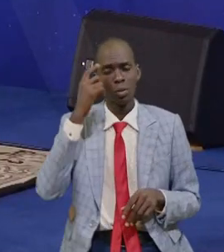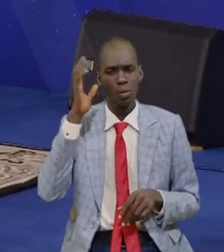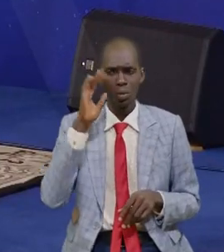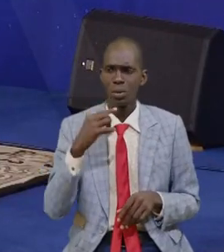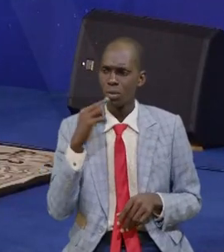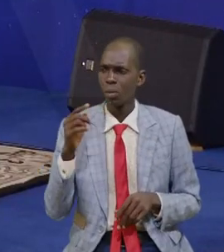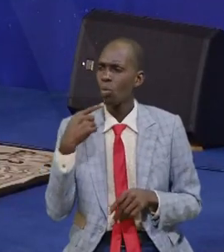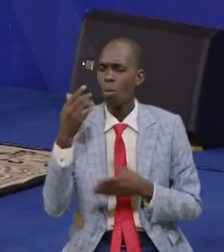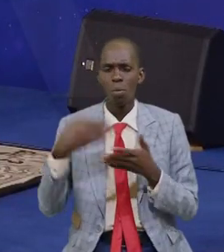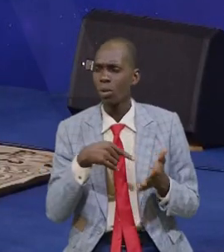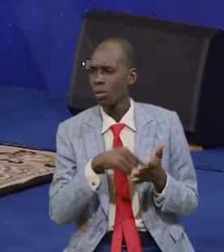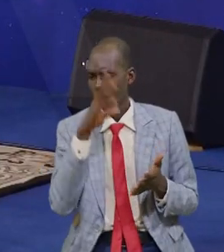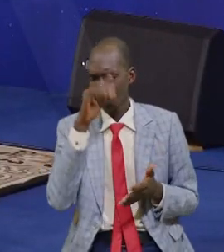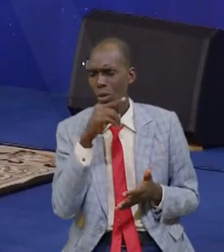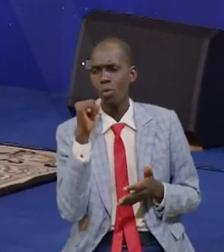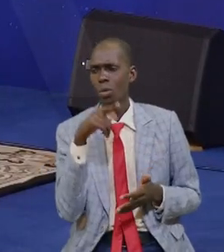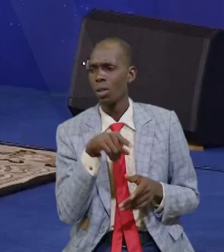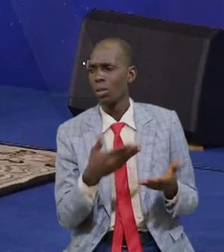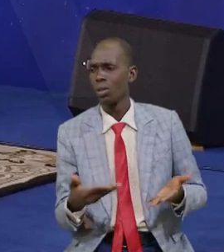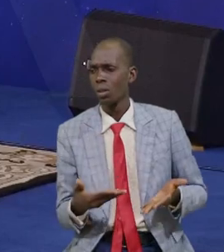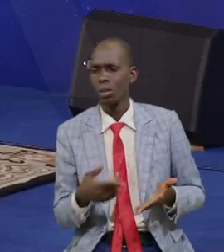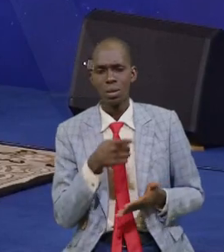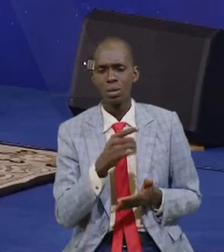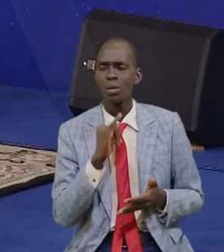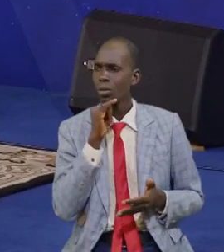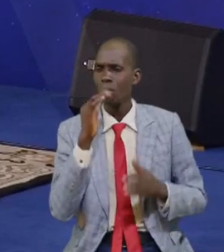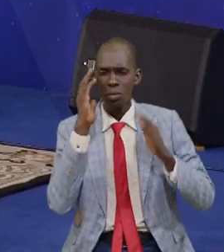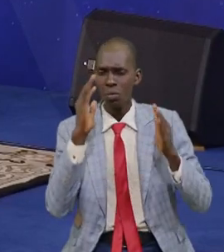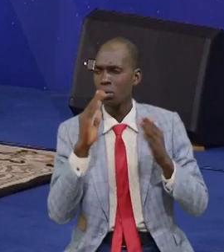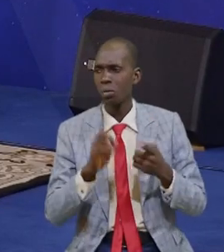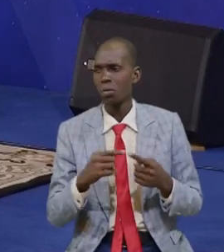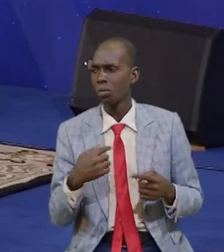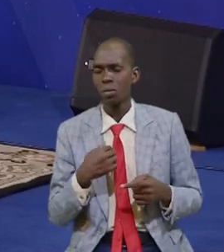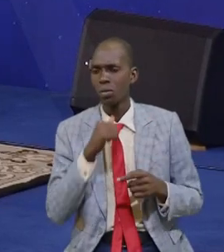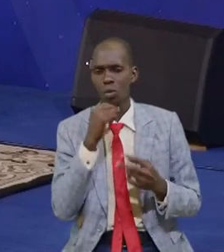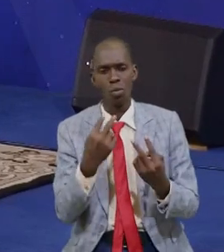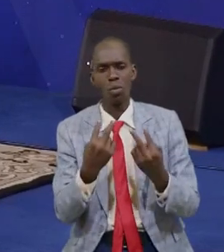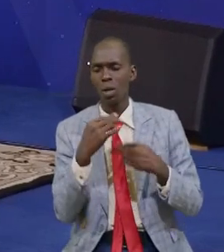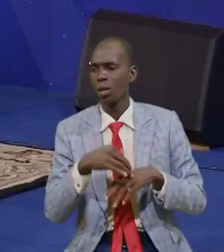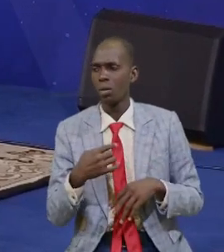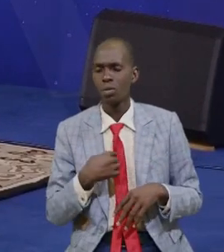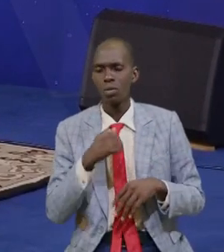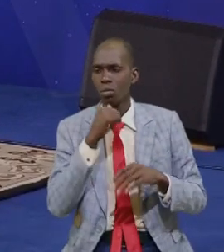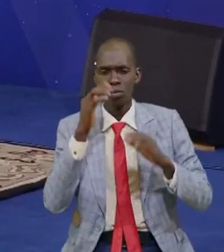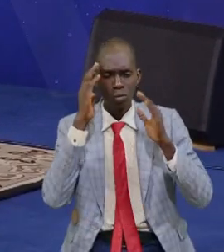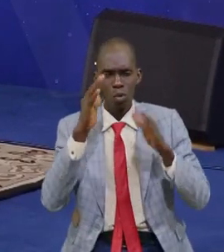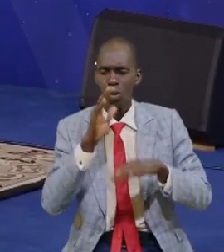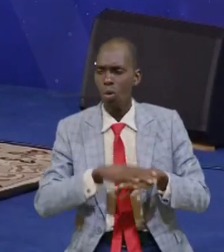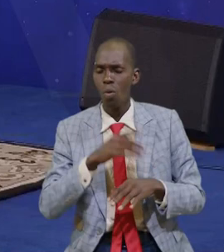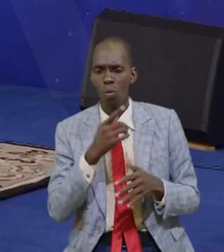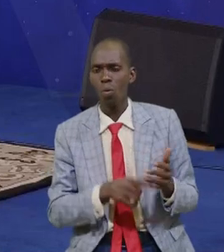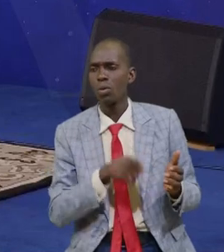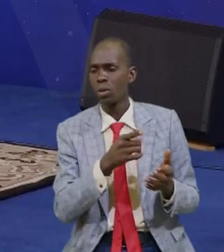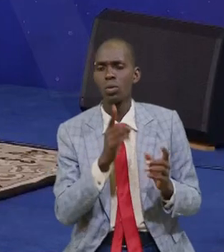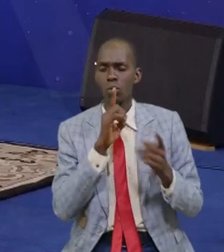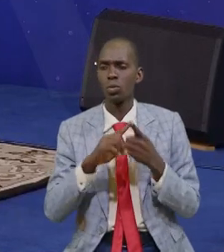bring a man, a woman like this? He cannot even pay attention, and he's not even looking at me. He's not concentrating on what he wants. Why